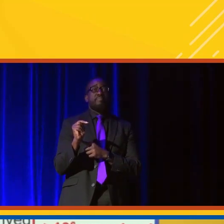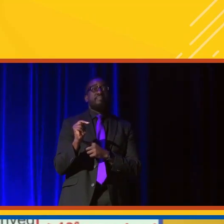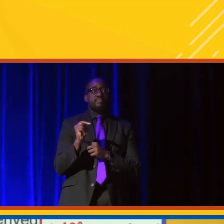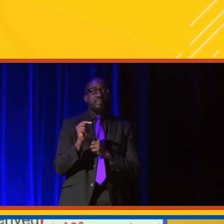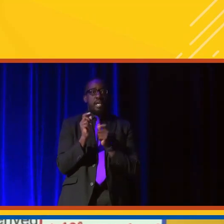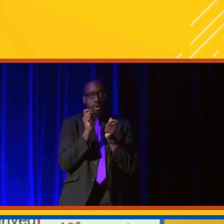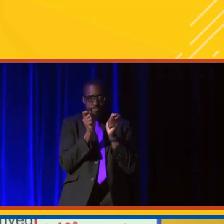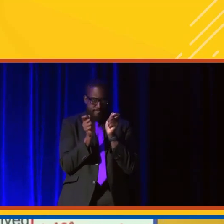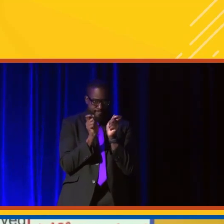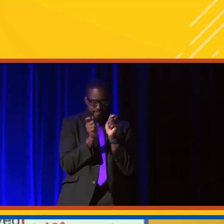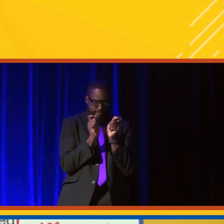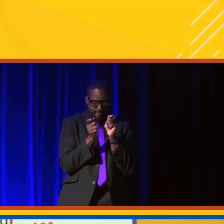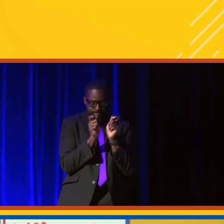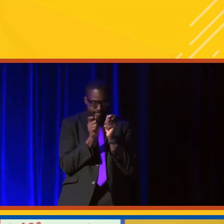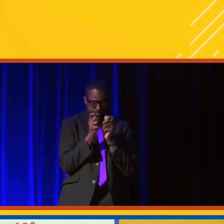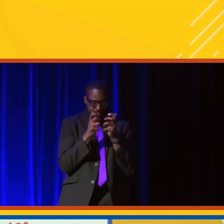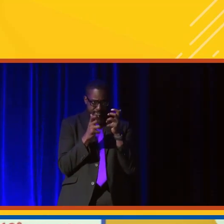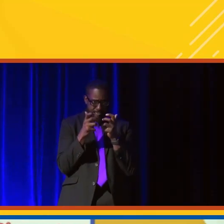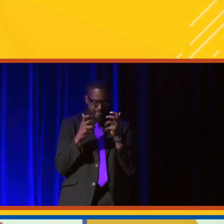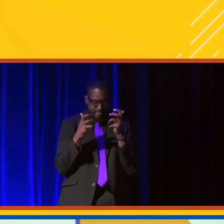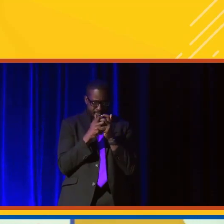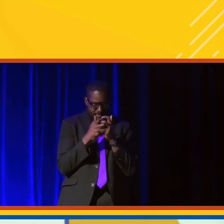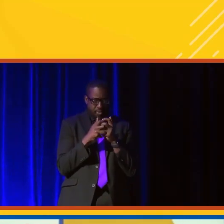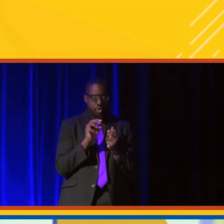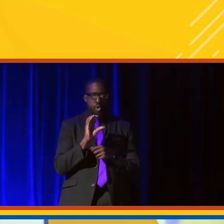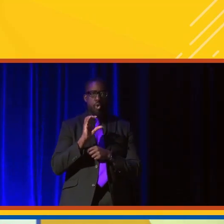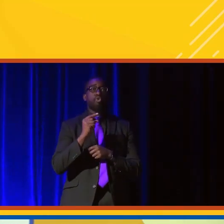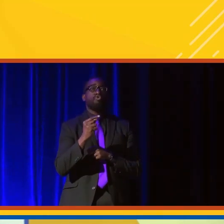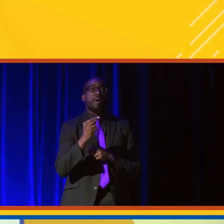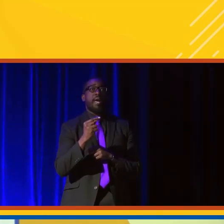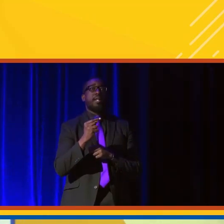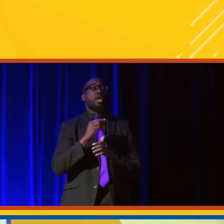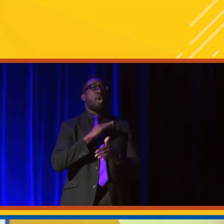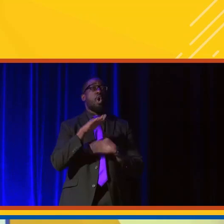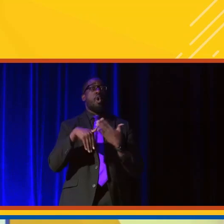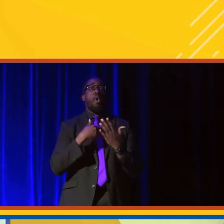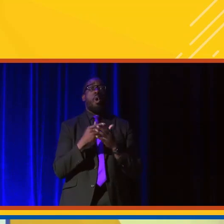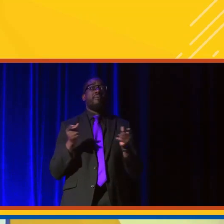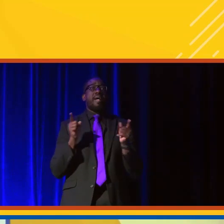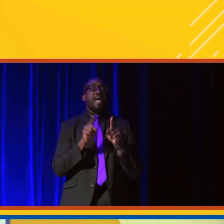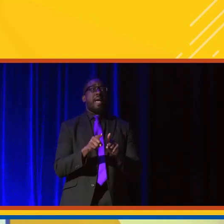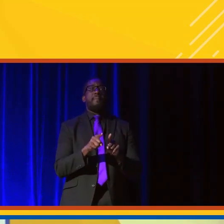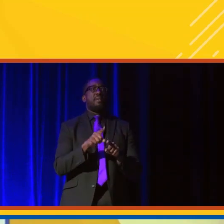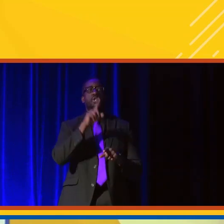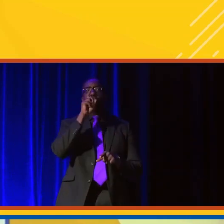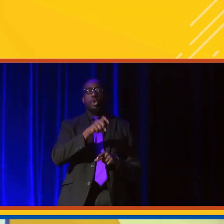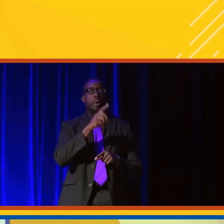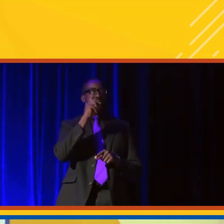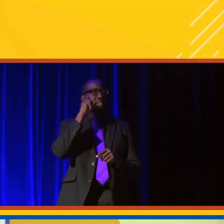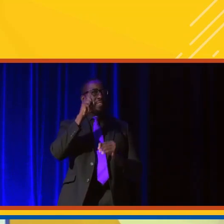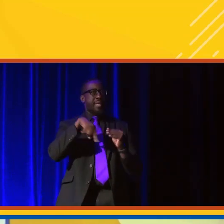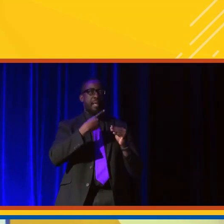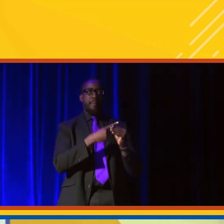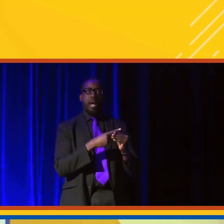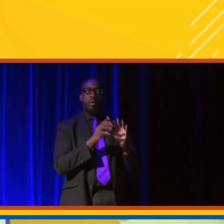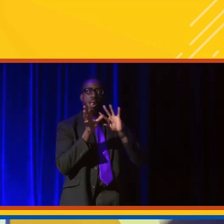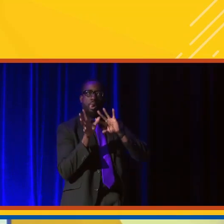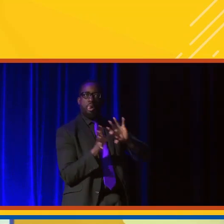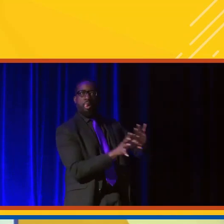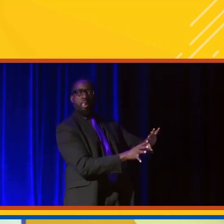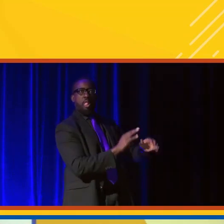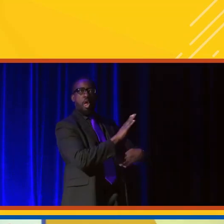the coarse-grained electronic structure should be, but all of this proceeds without having to ever think about all of the atoms ever again in your